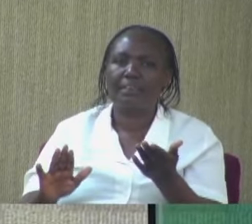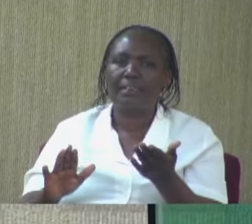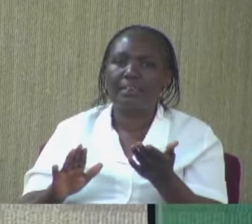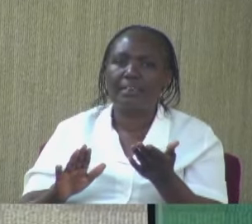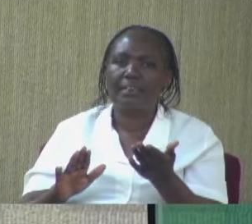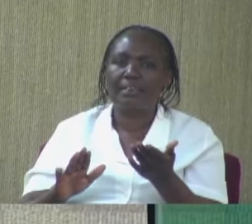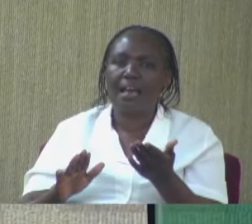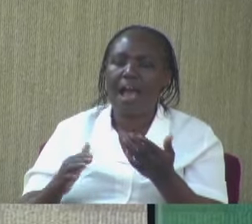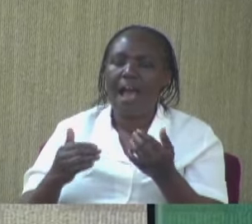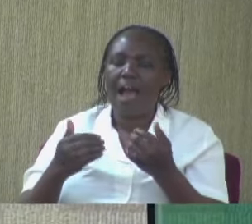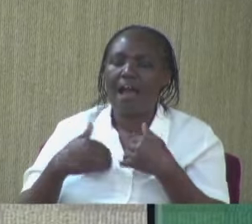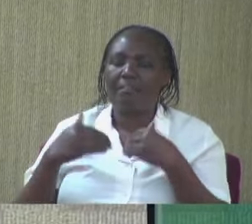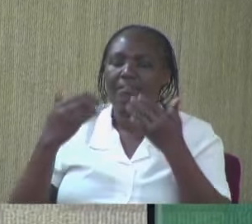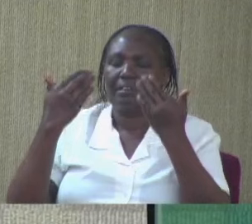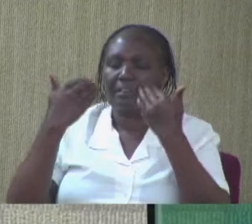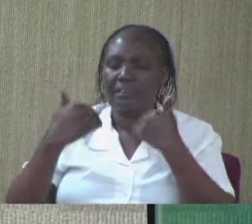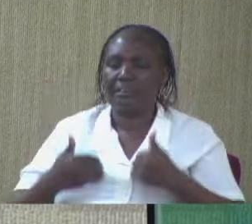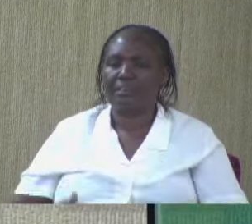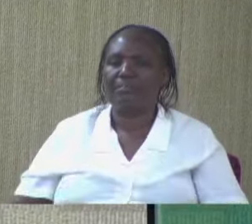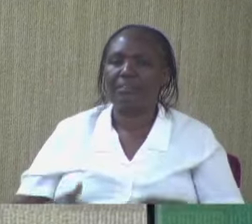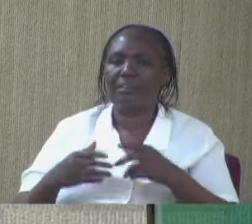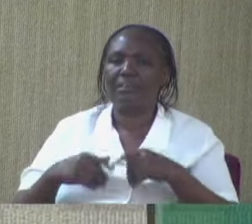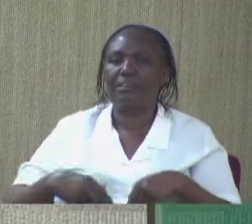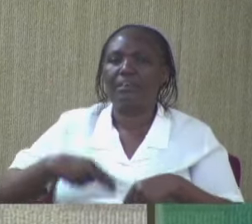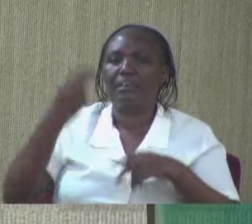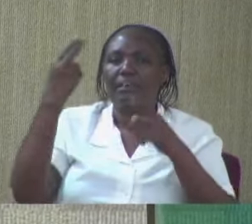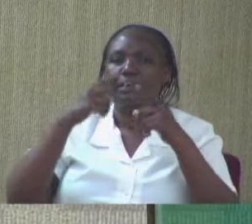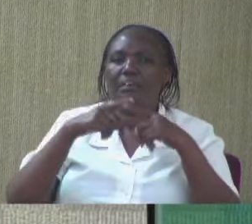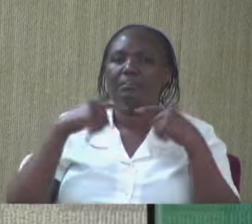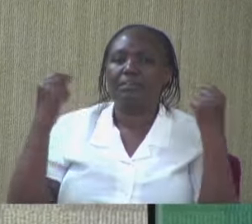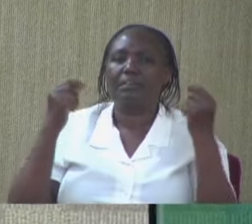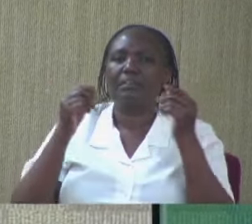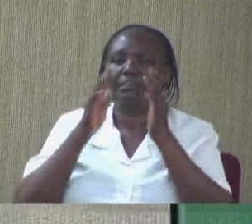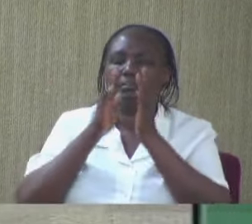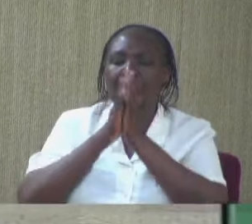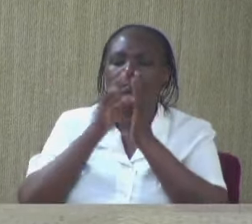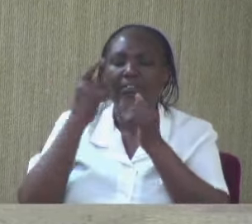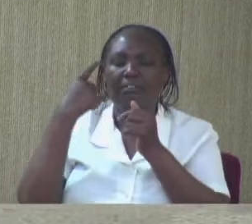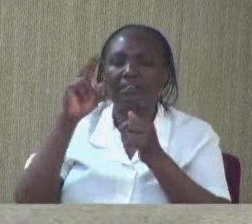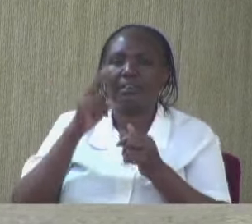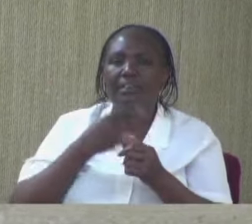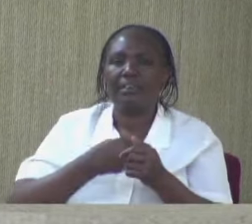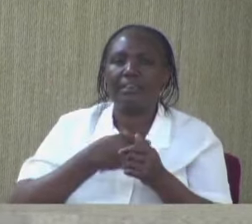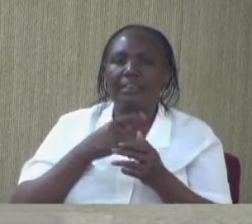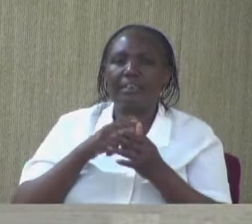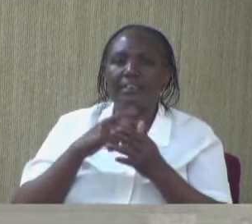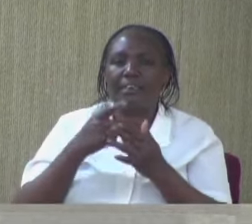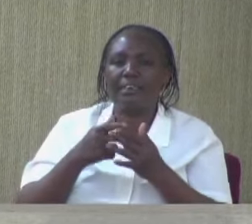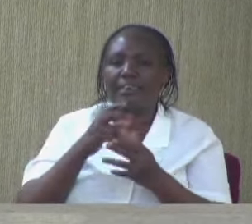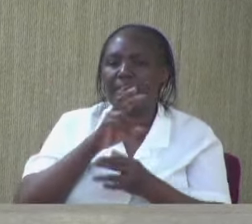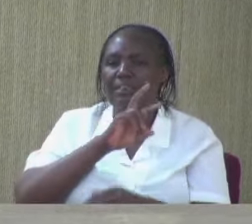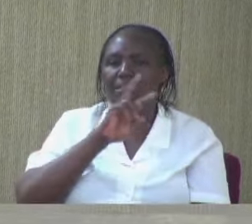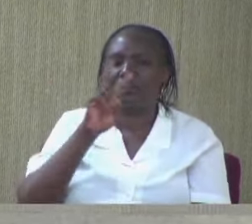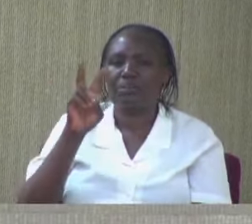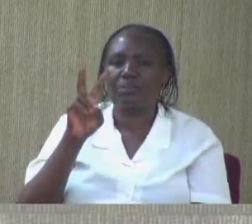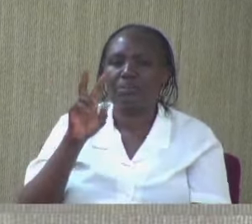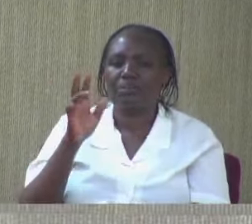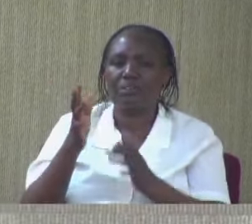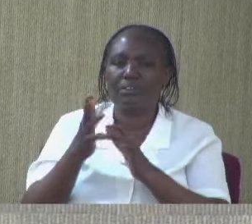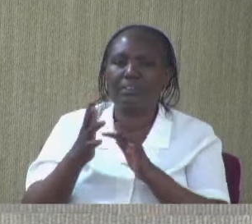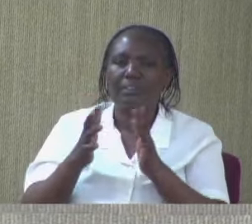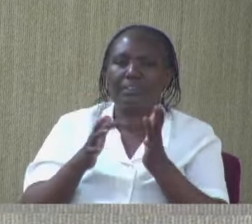the garments of a high priest, interceding for us. And then she will say, "Then I saw